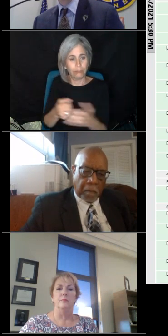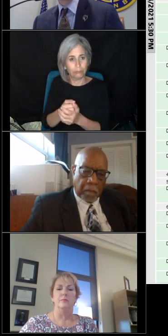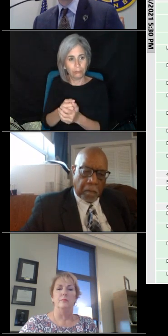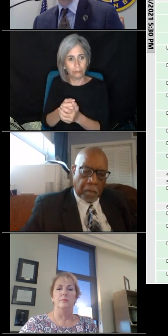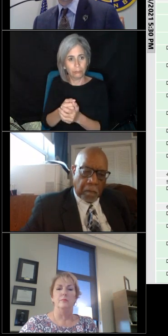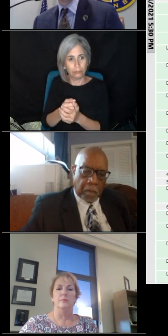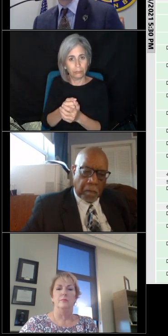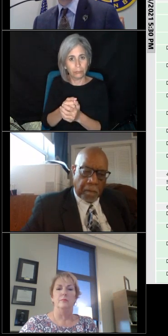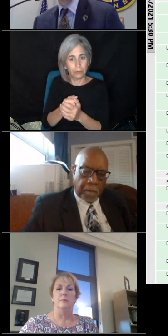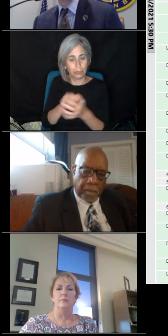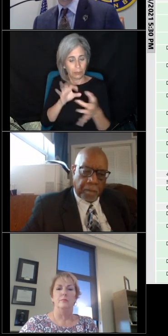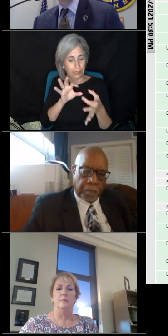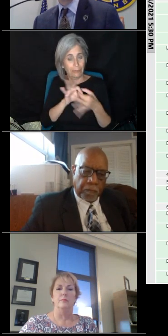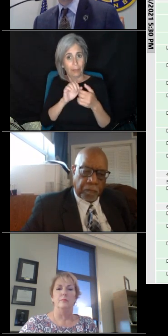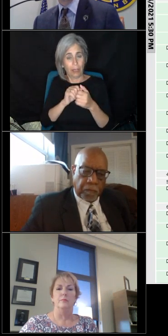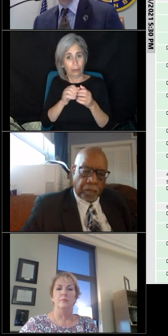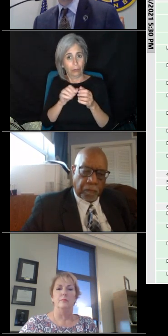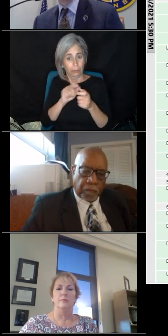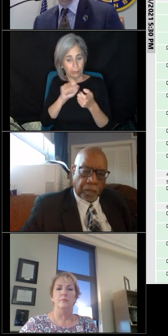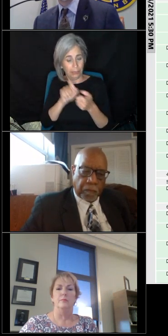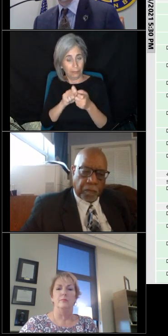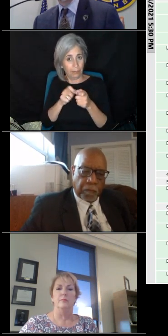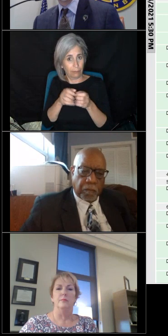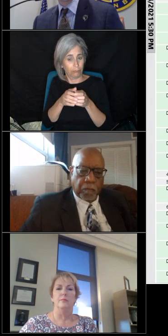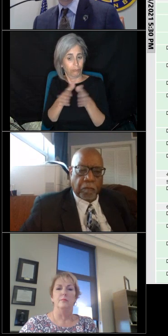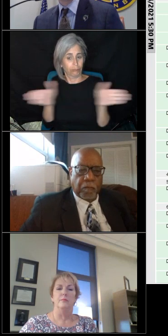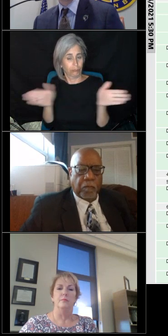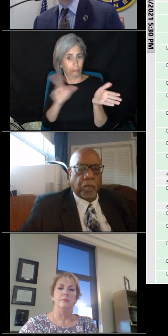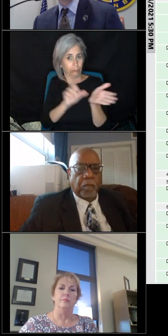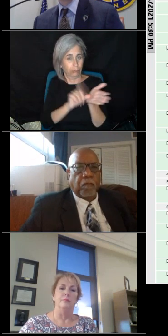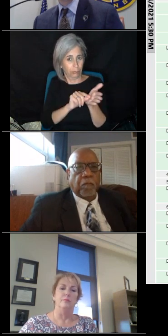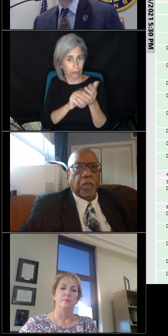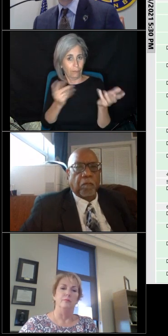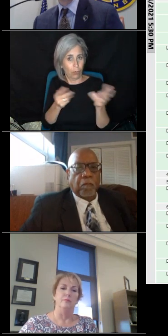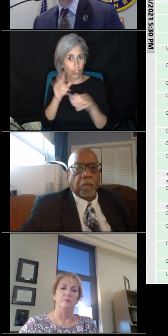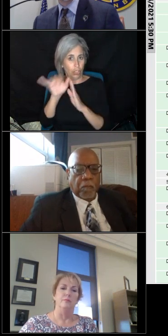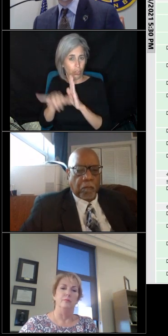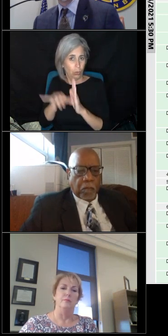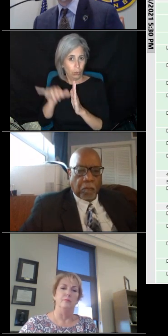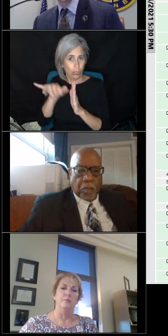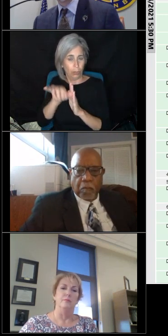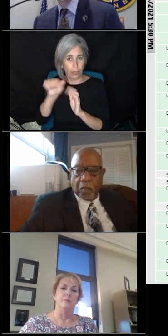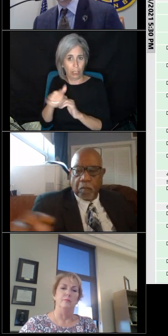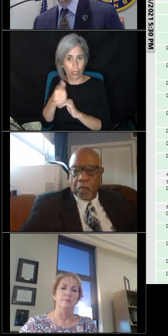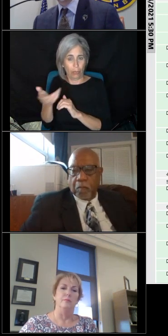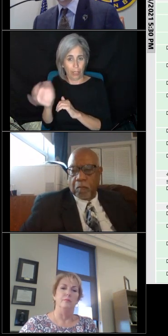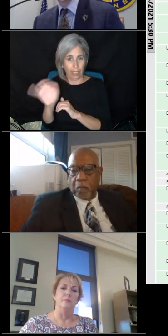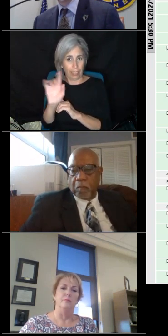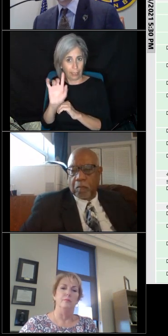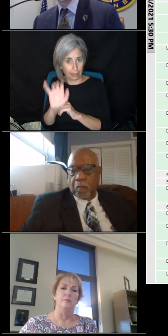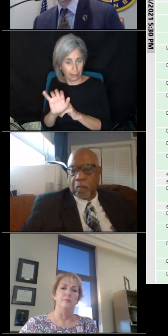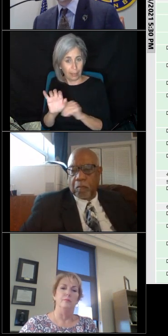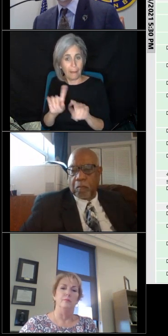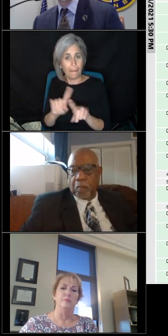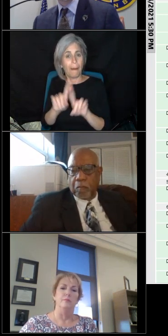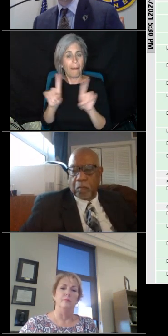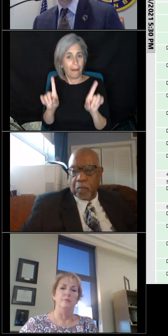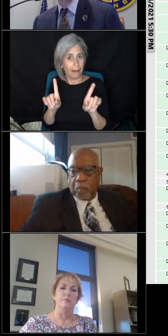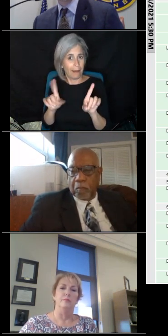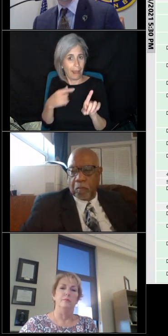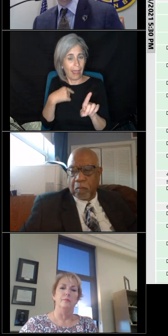regarding certain publications when putting things out to the public for YouTube and other things like that. However, I